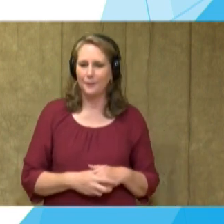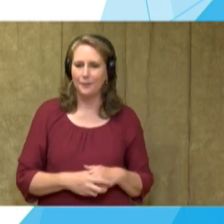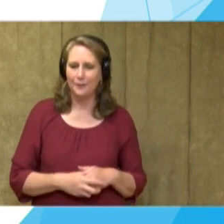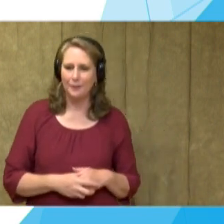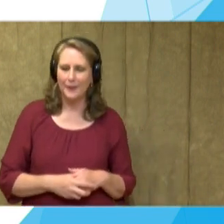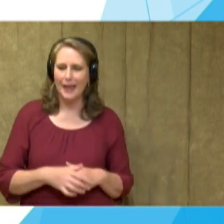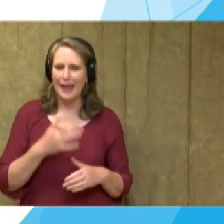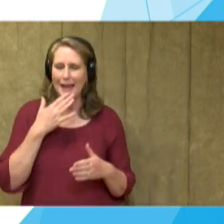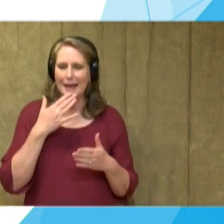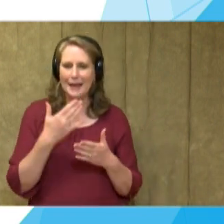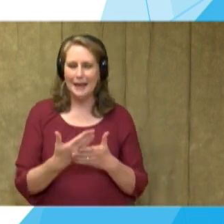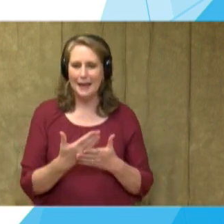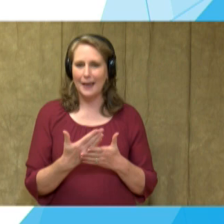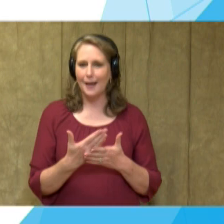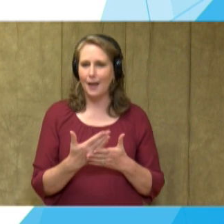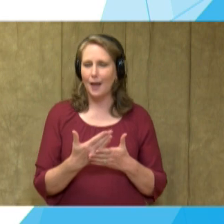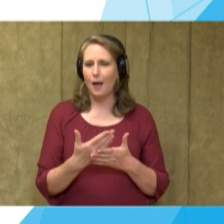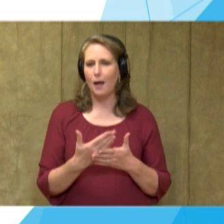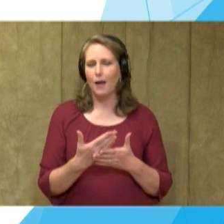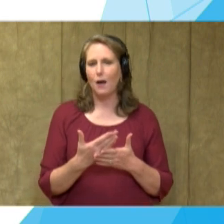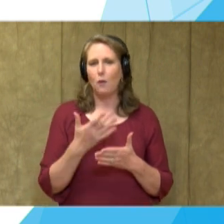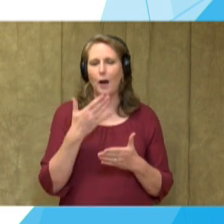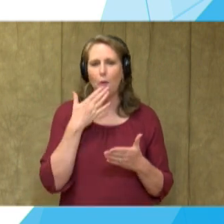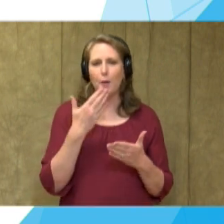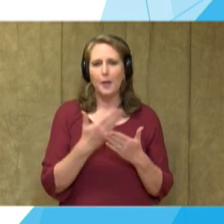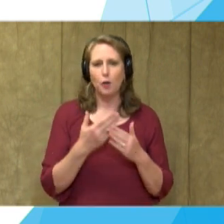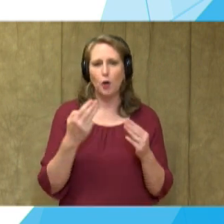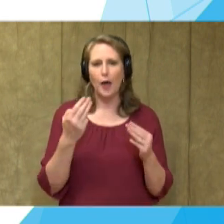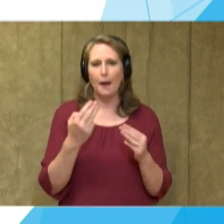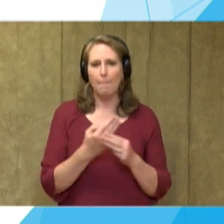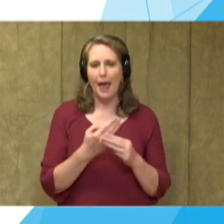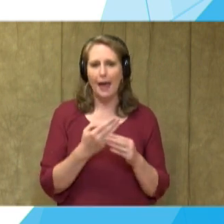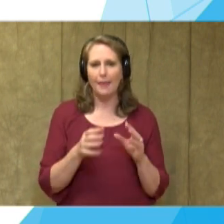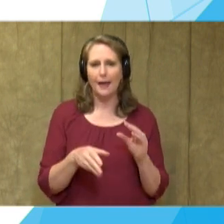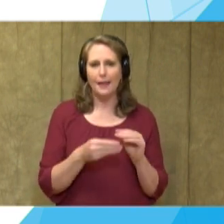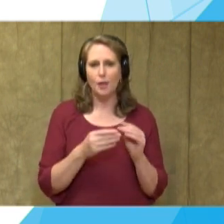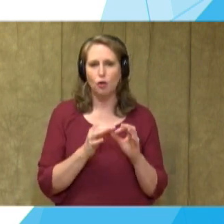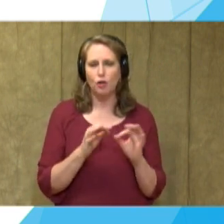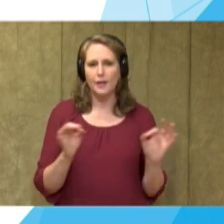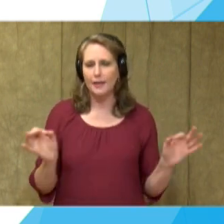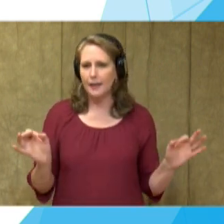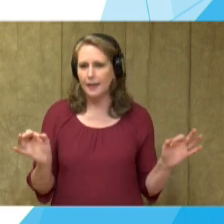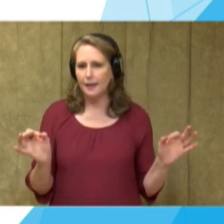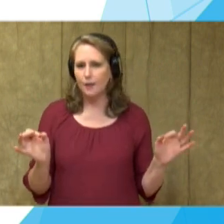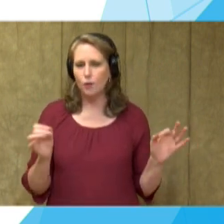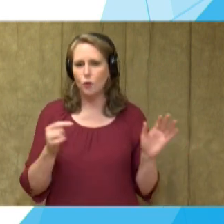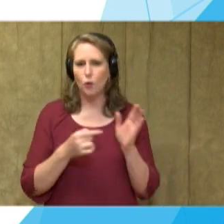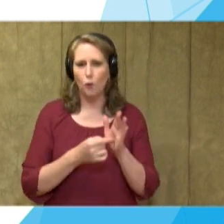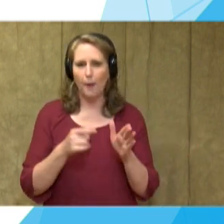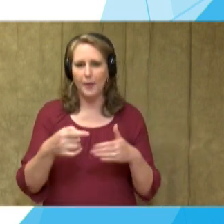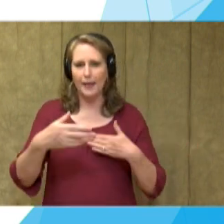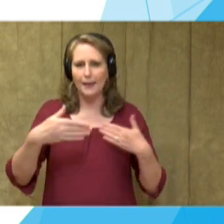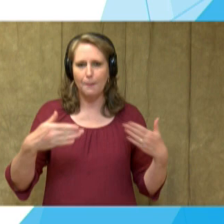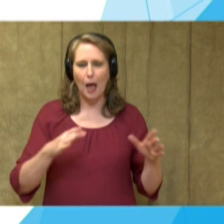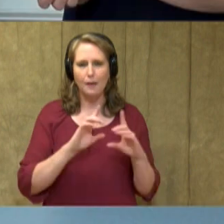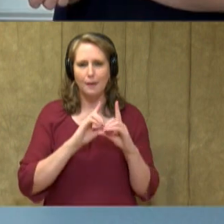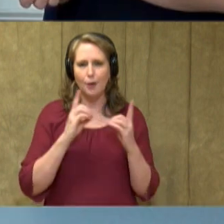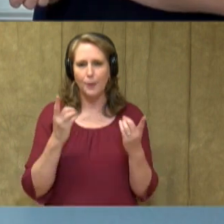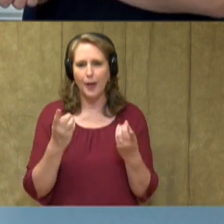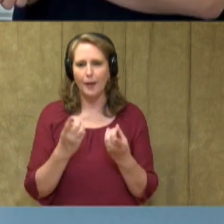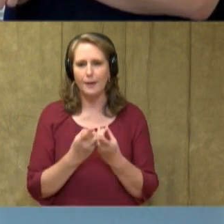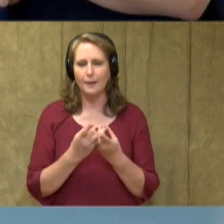All right, good. So what do you think would be the addition sentence for this box of